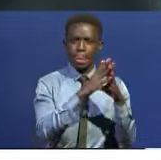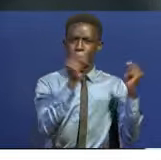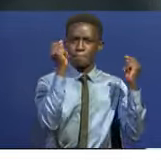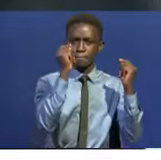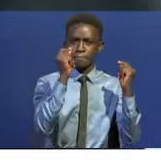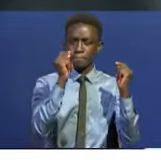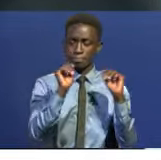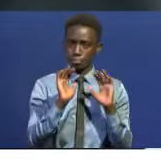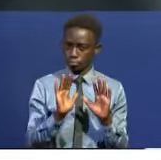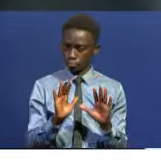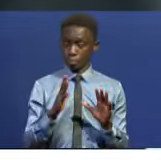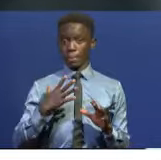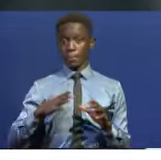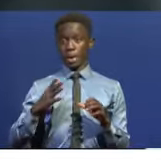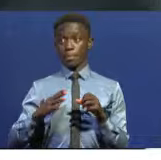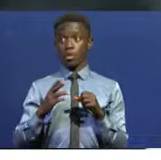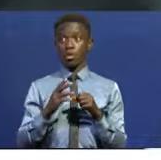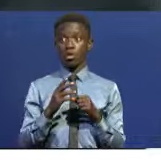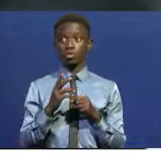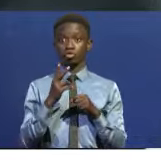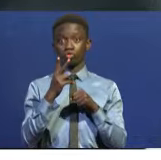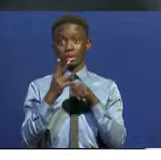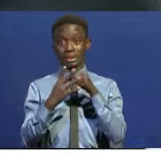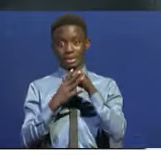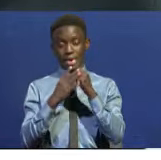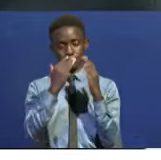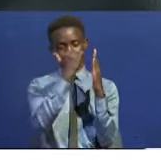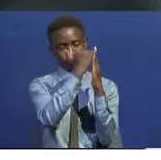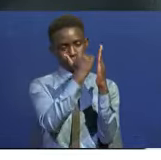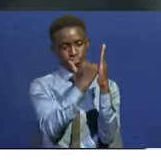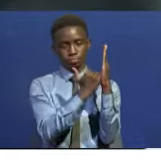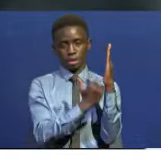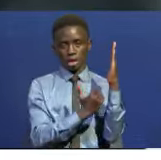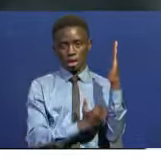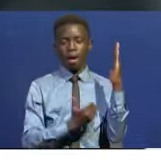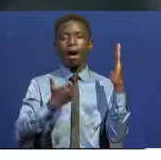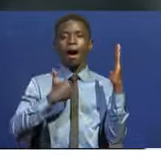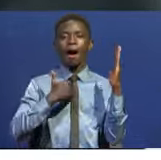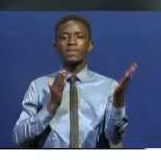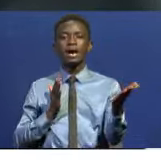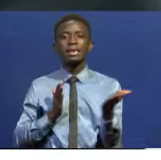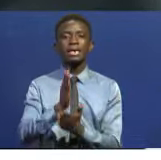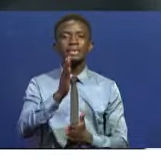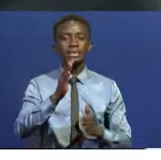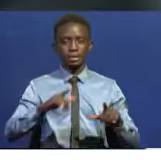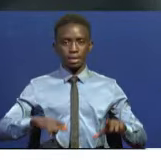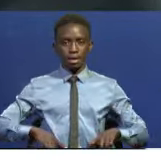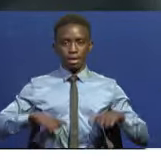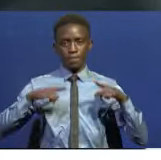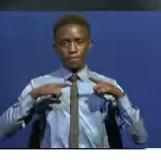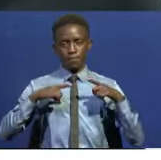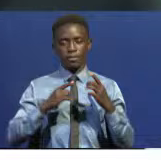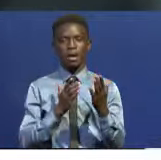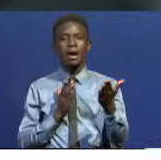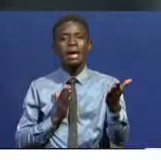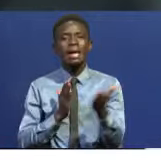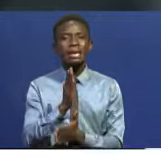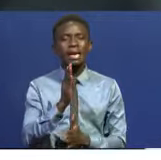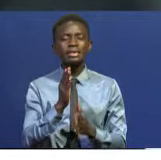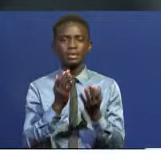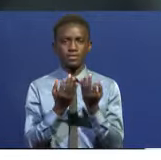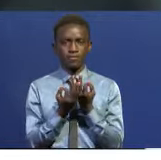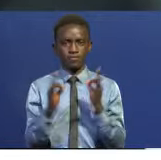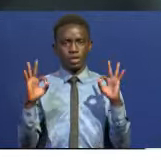people have a right to live. They have a right of freedom. We need these